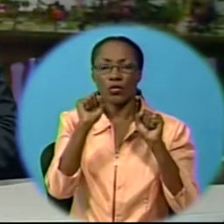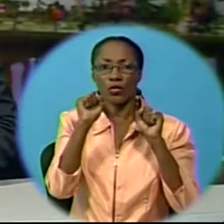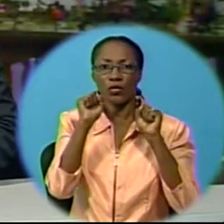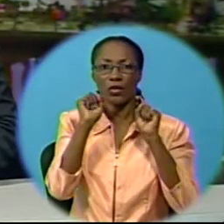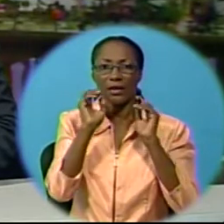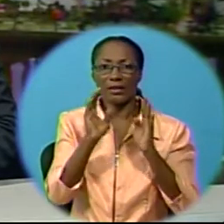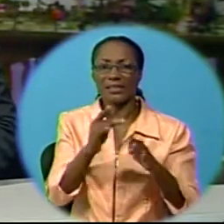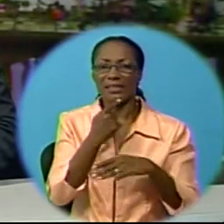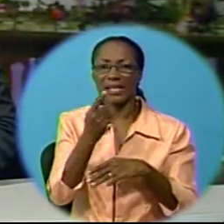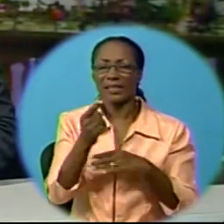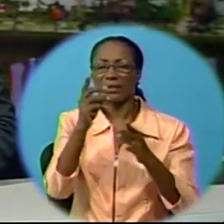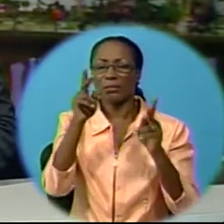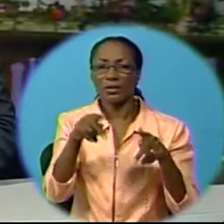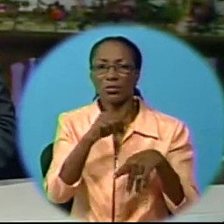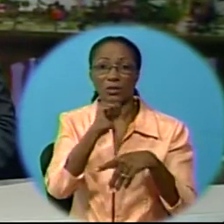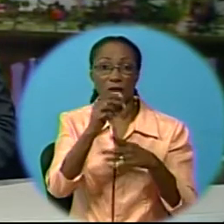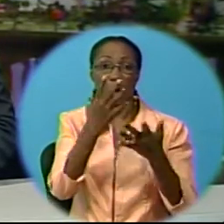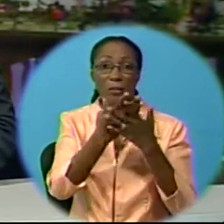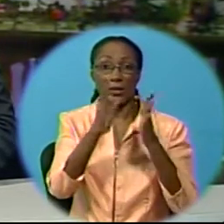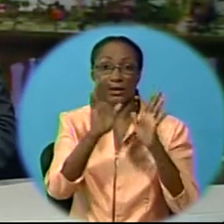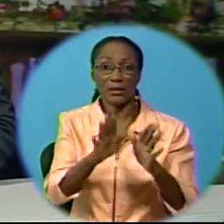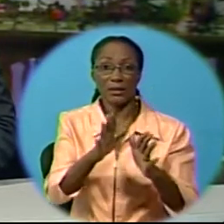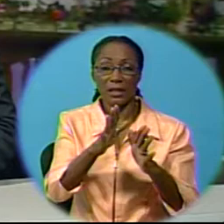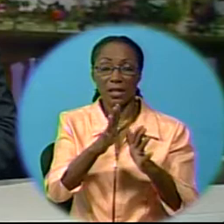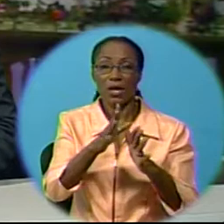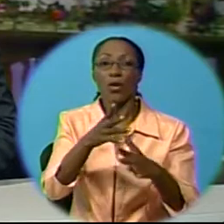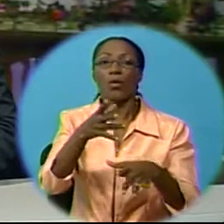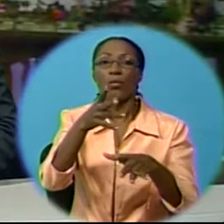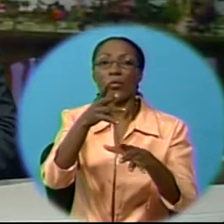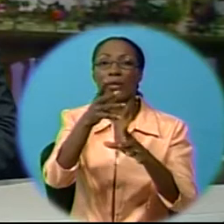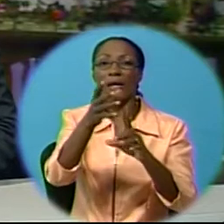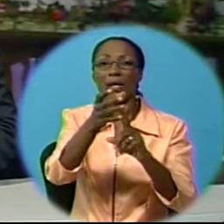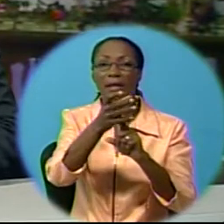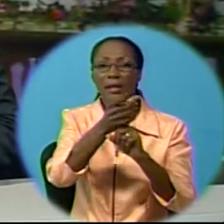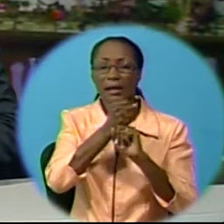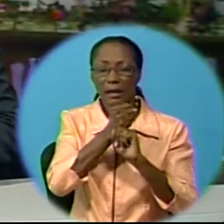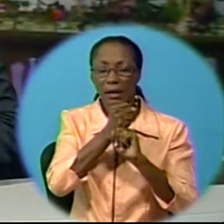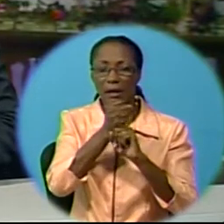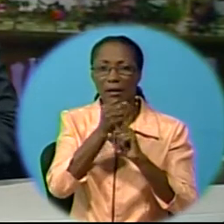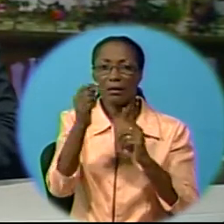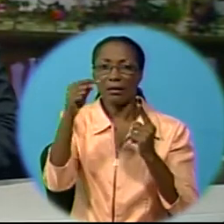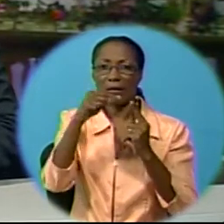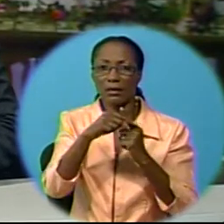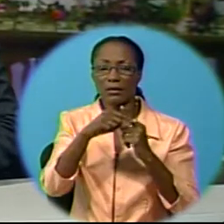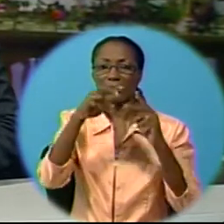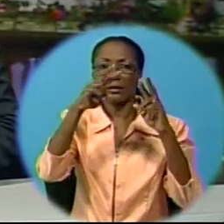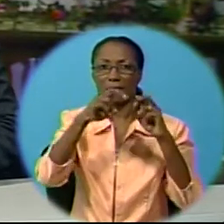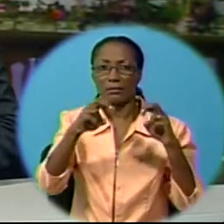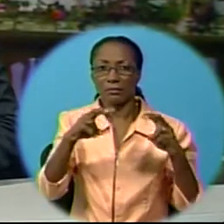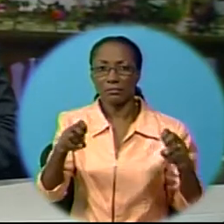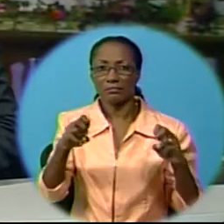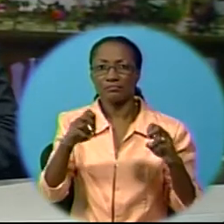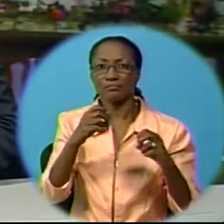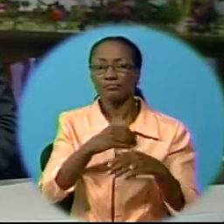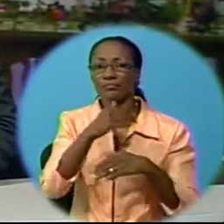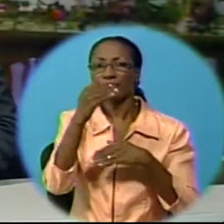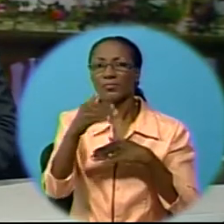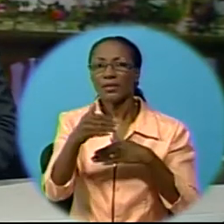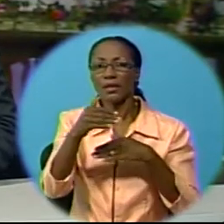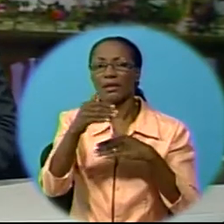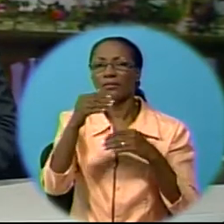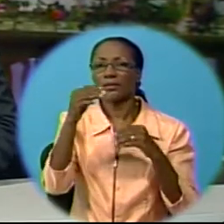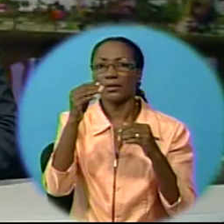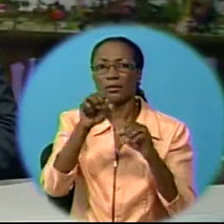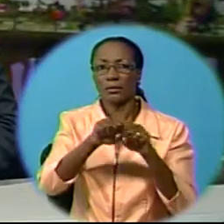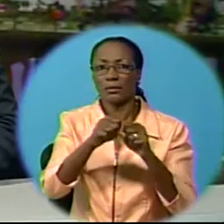not prisoners but were being held until their individual matters were addressed. We'll have more news after the break, but first